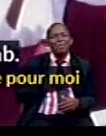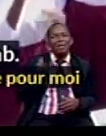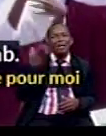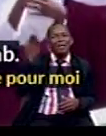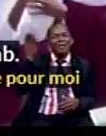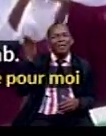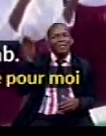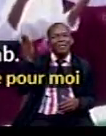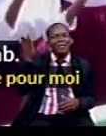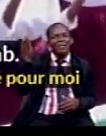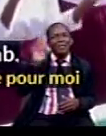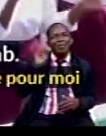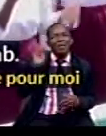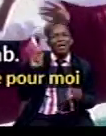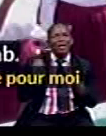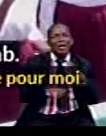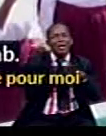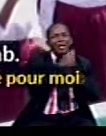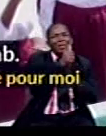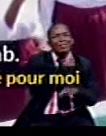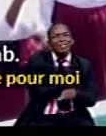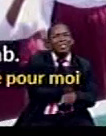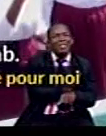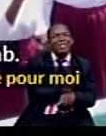mountain that I can't